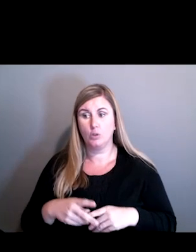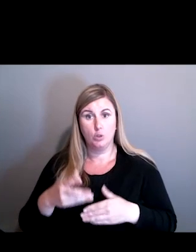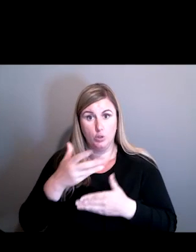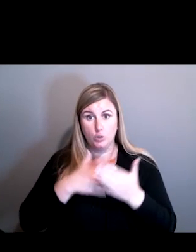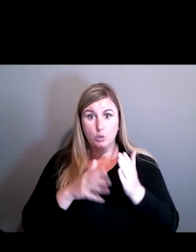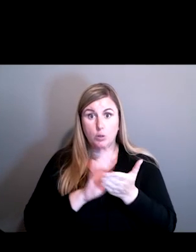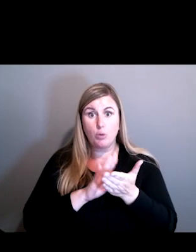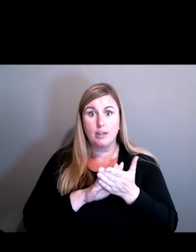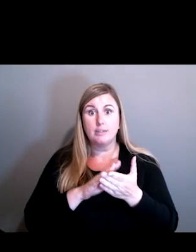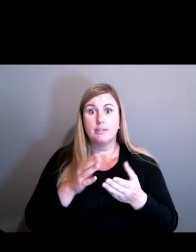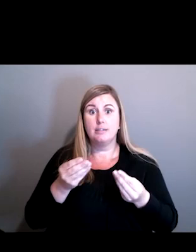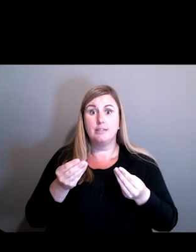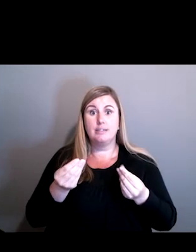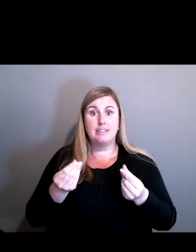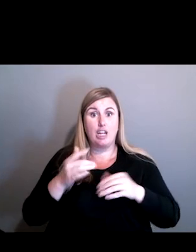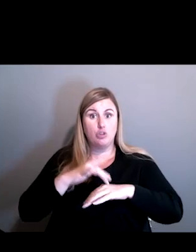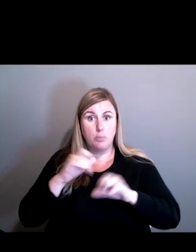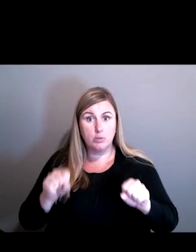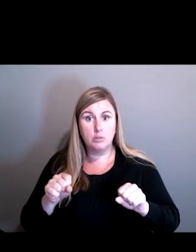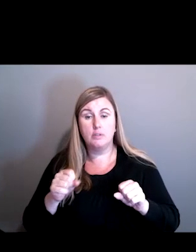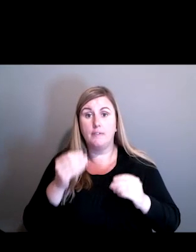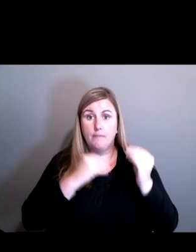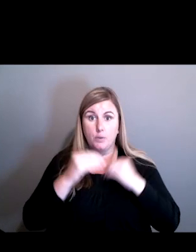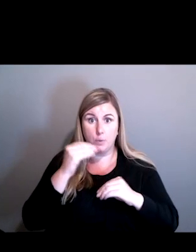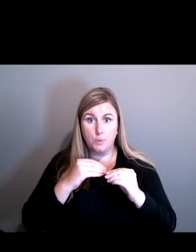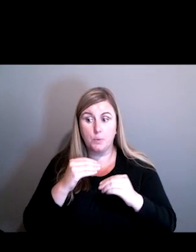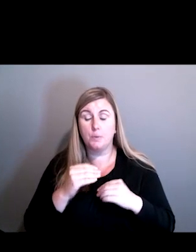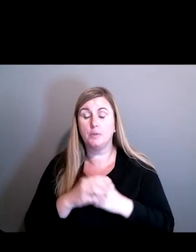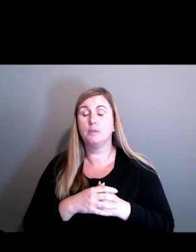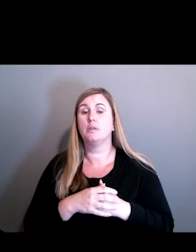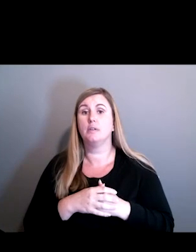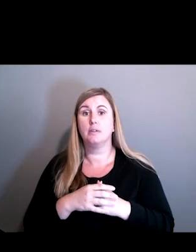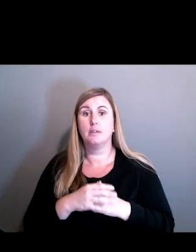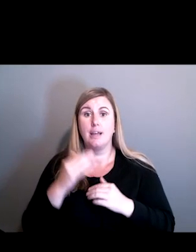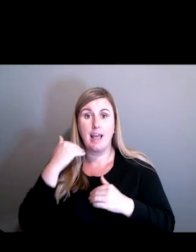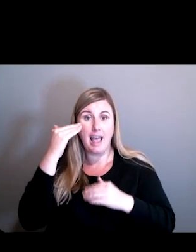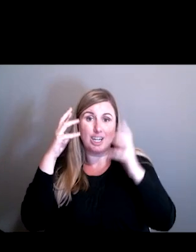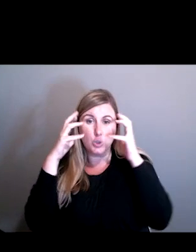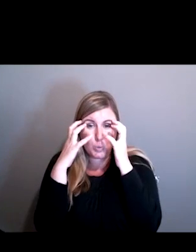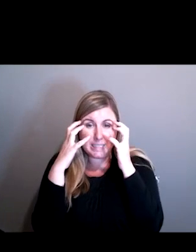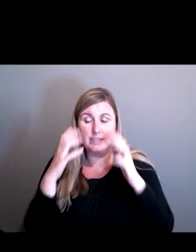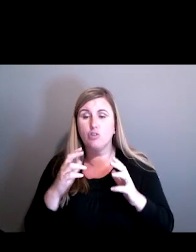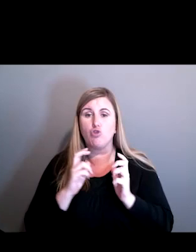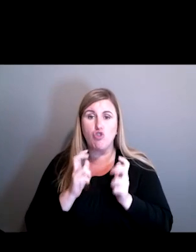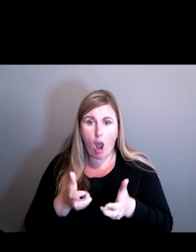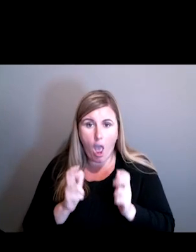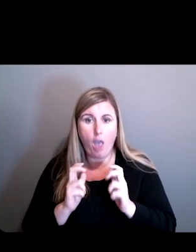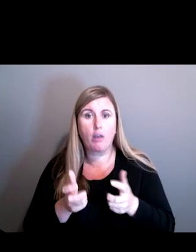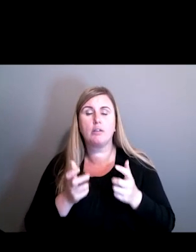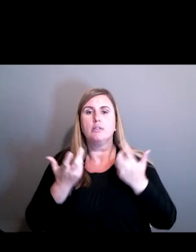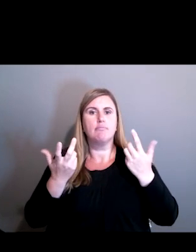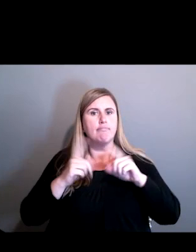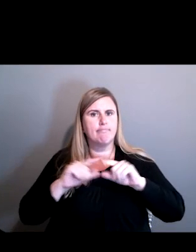it up. So use social praise, use tangibles, use food, use